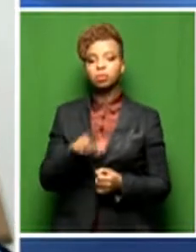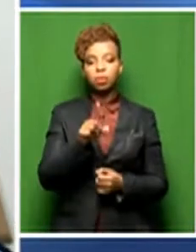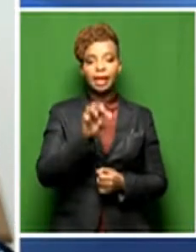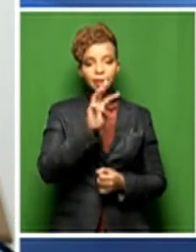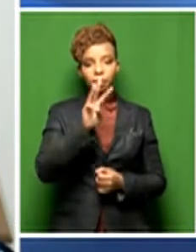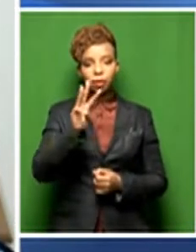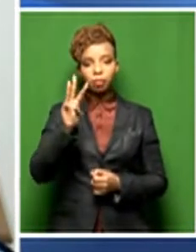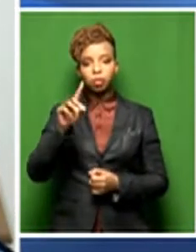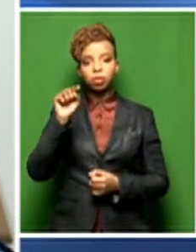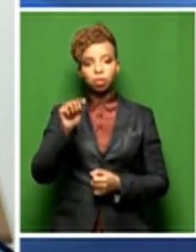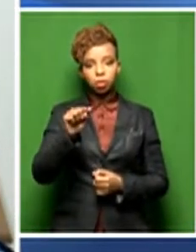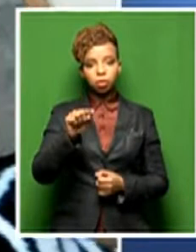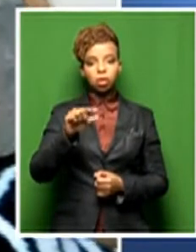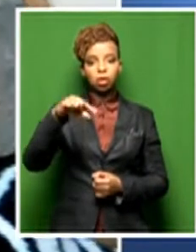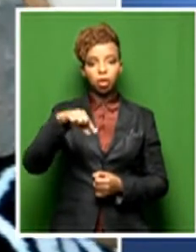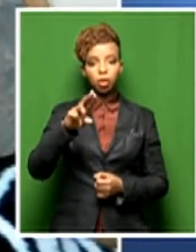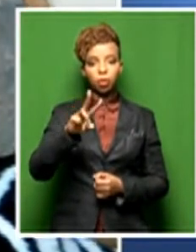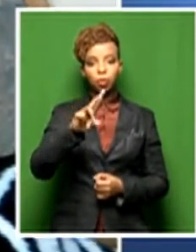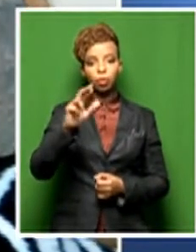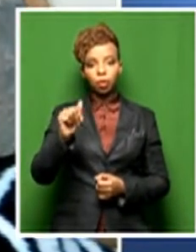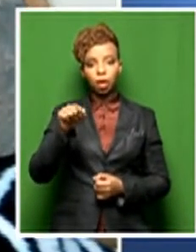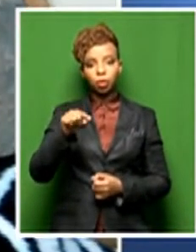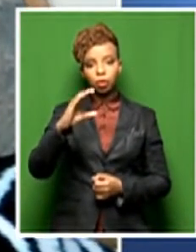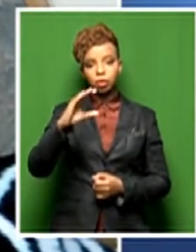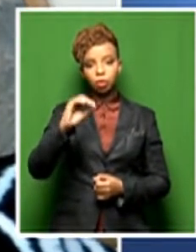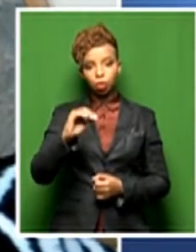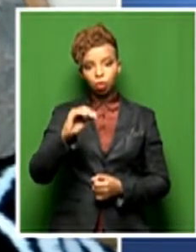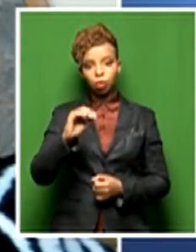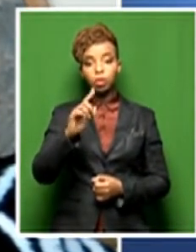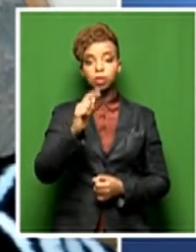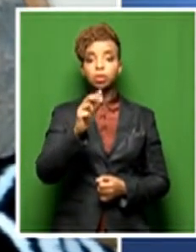www.tura.co.za, you'll get it. Tura as in T-U-A?